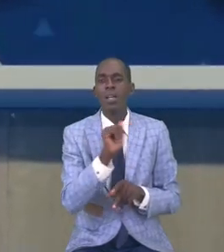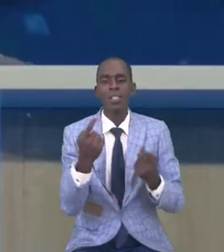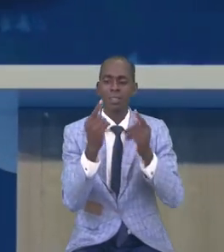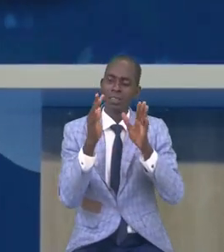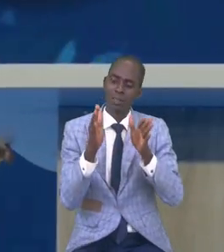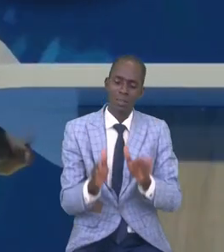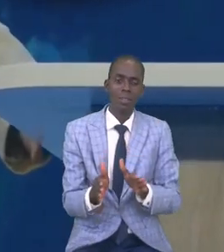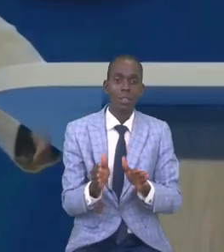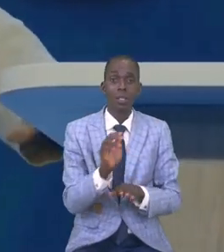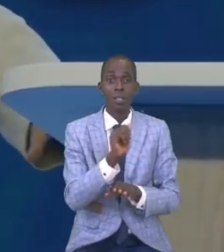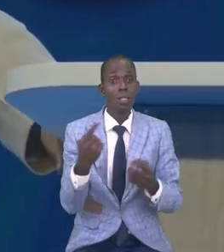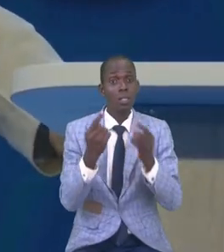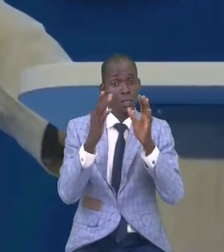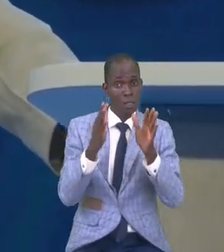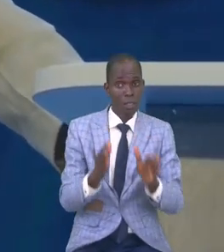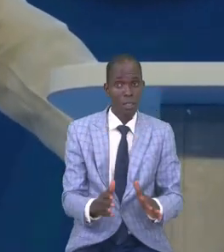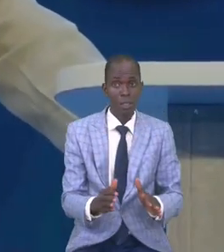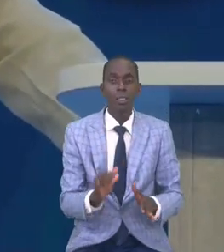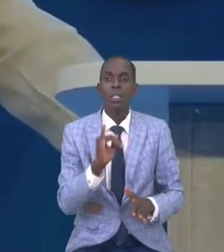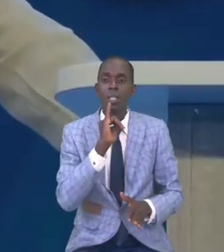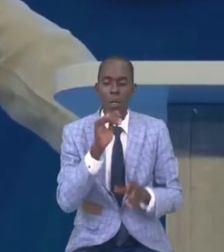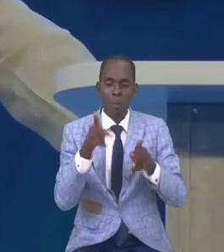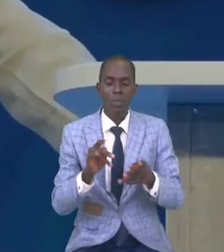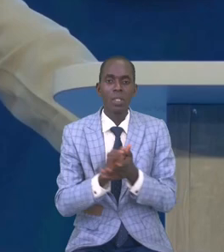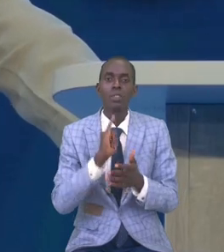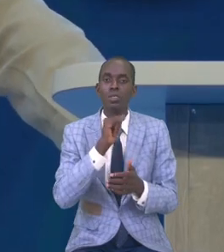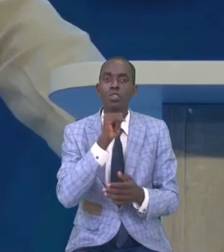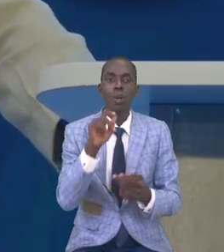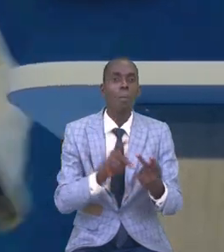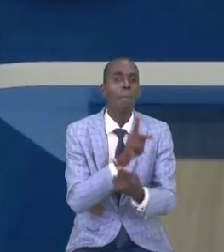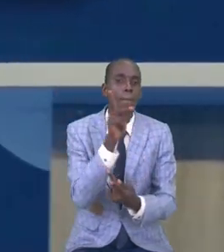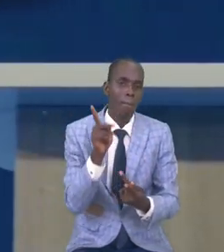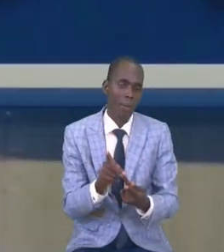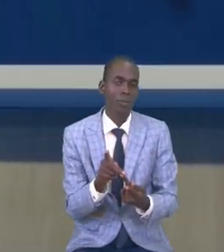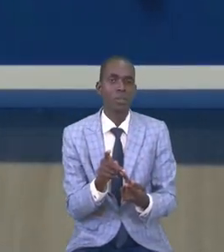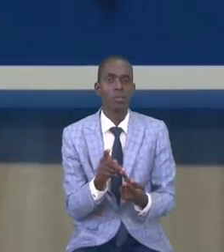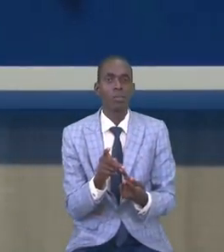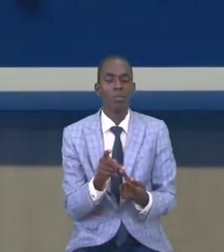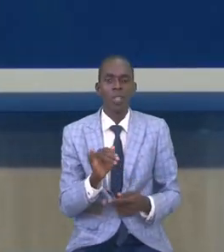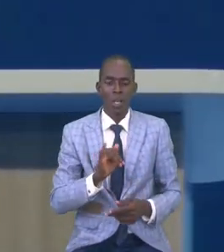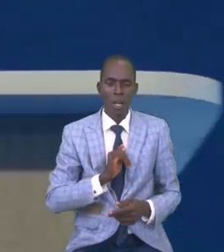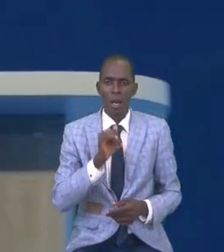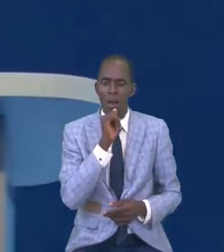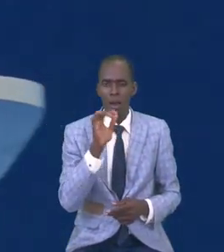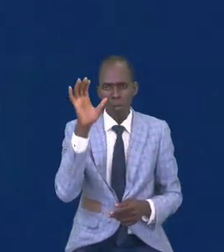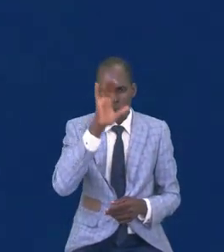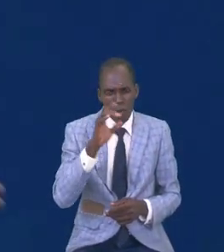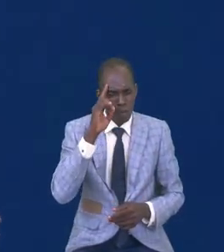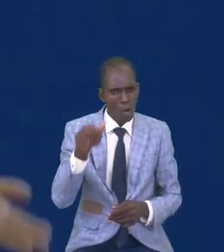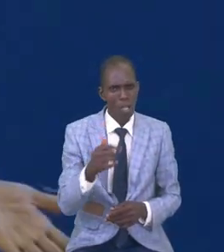sinner is the imperfect one. And I'm looking for anyone that will